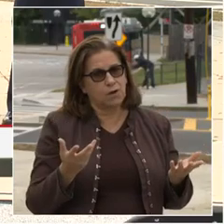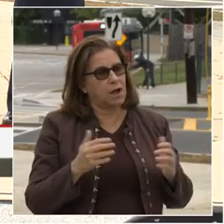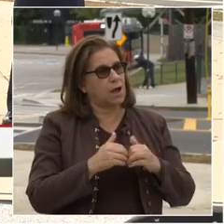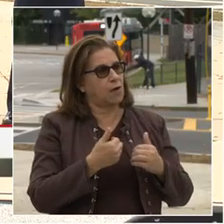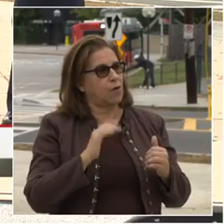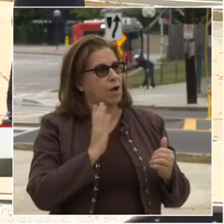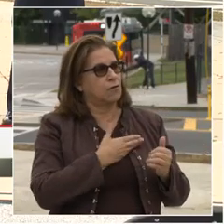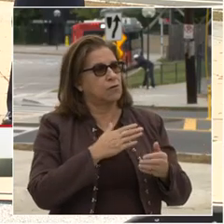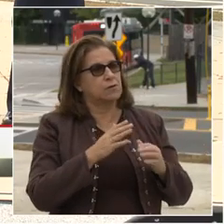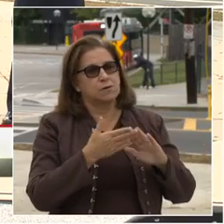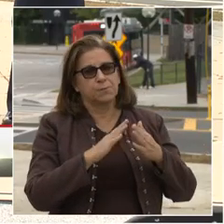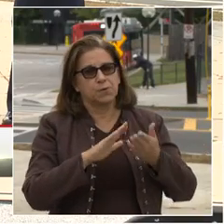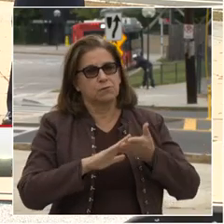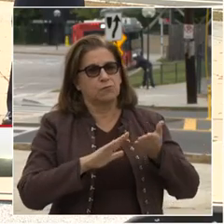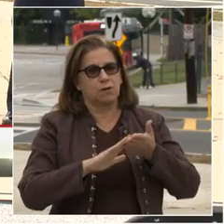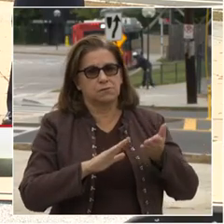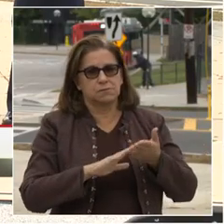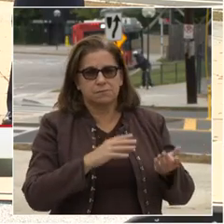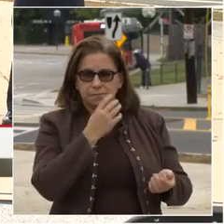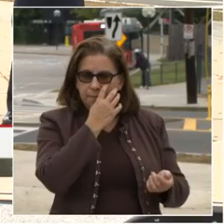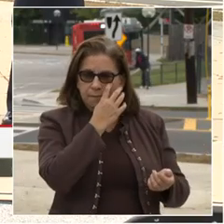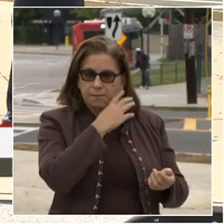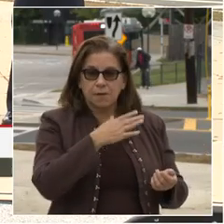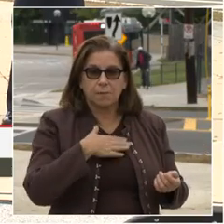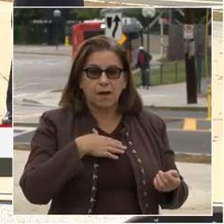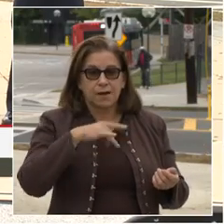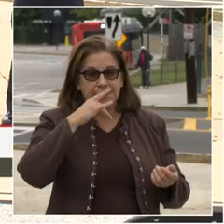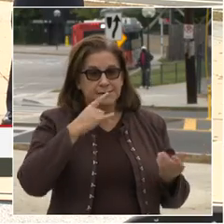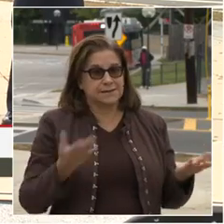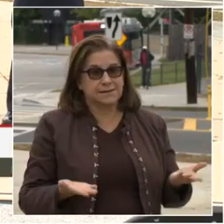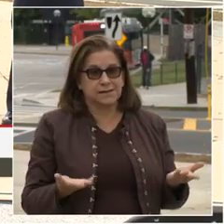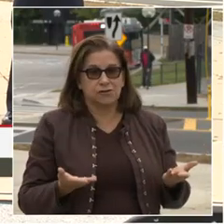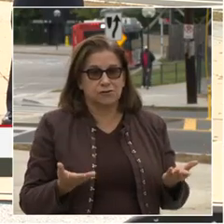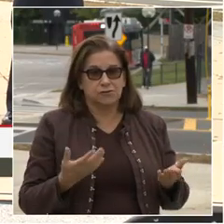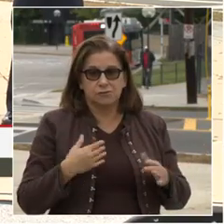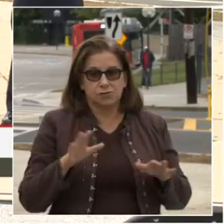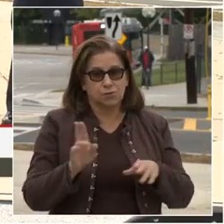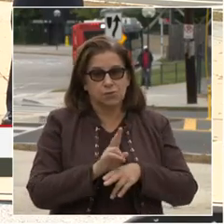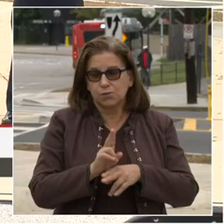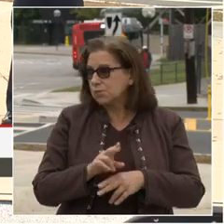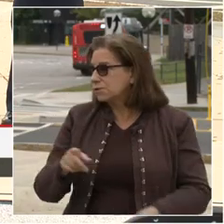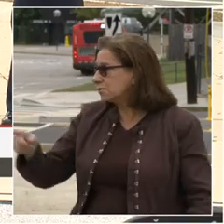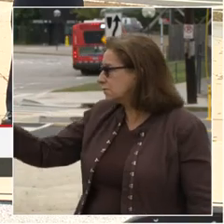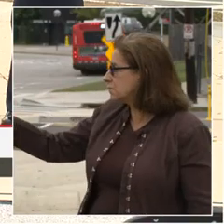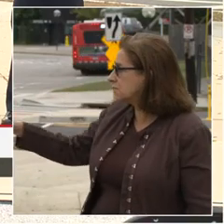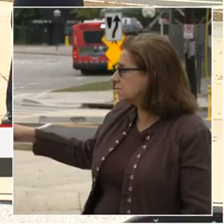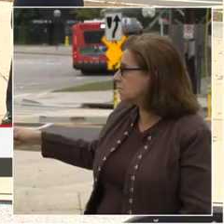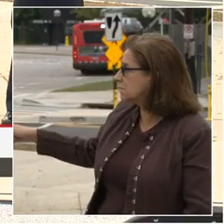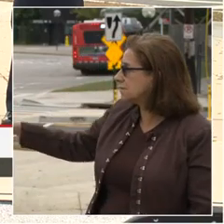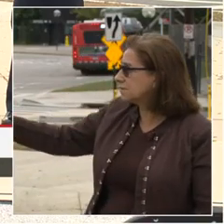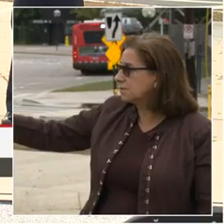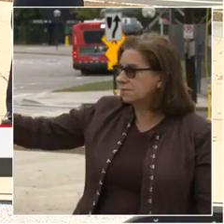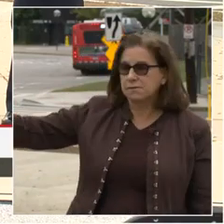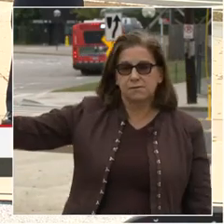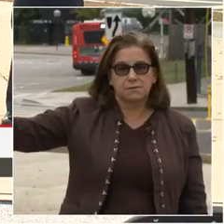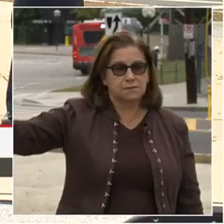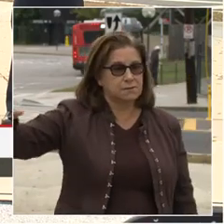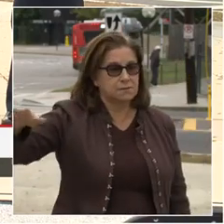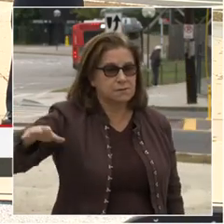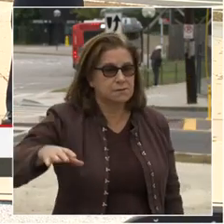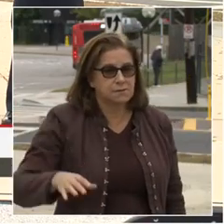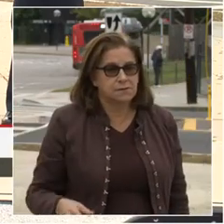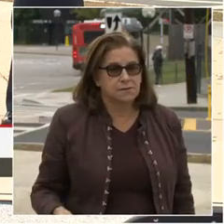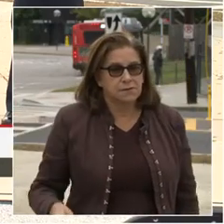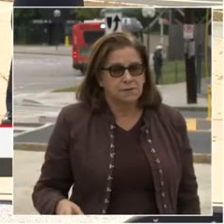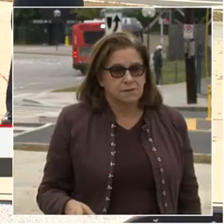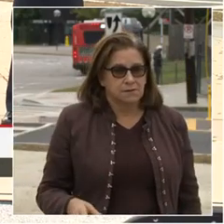don't use this place. We don't use these fields. All our playgrounds have been locked since our playgrounds were burnt down. It's a problem,